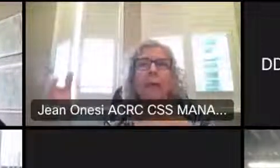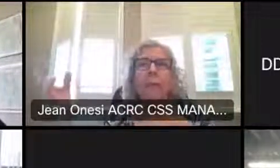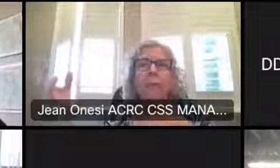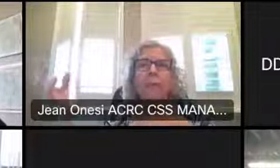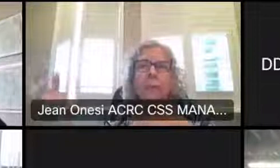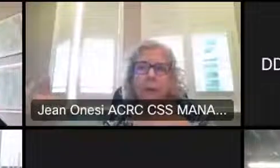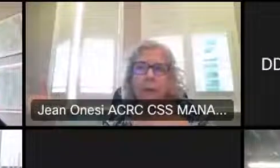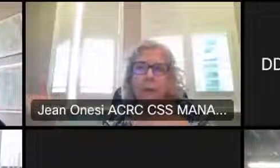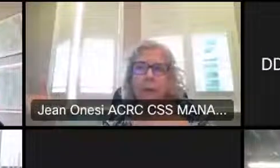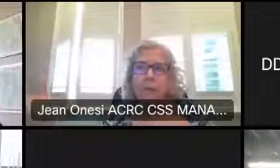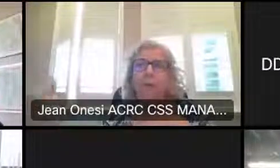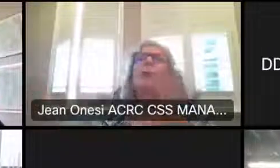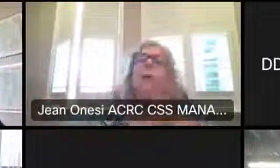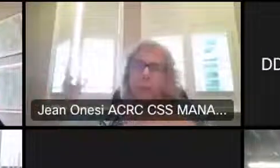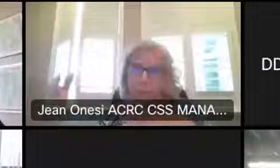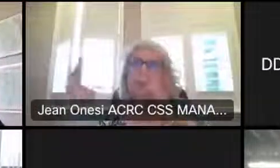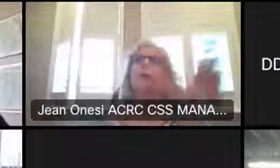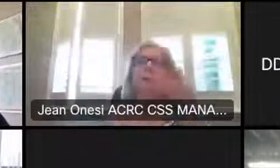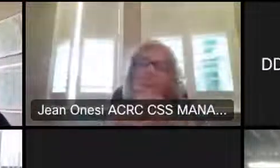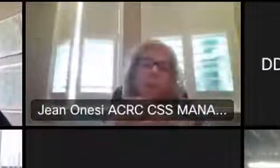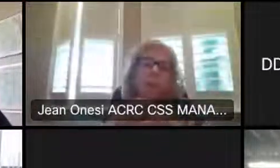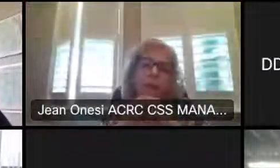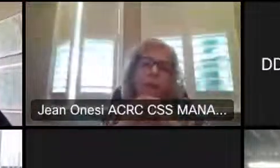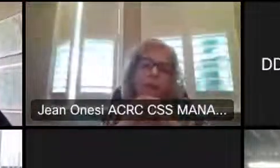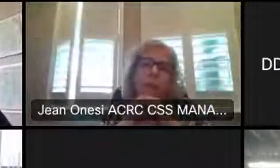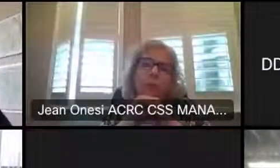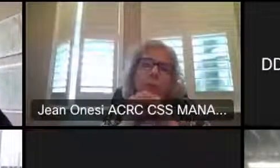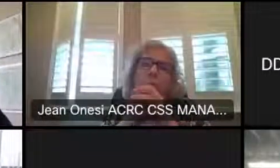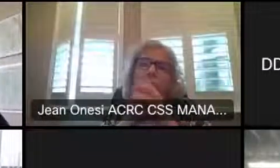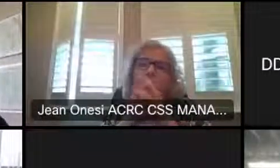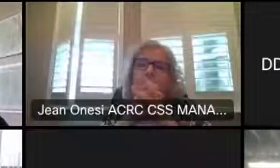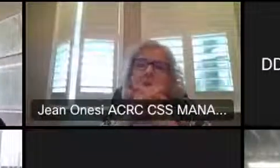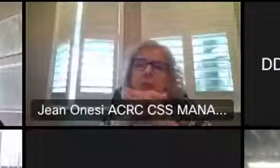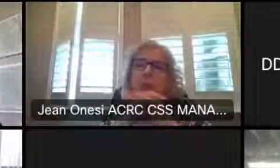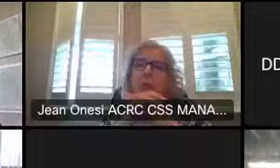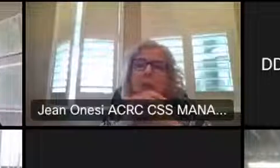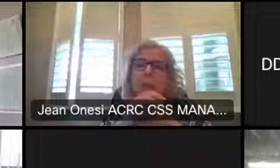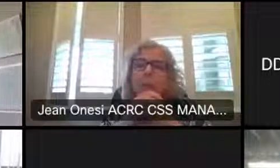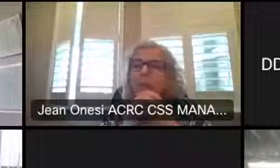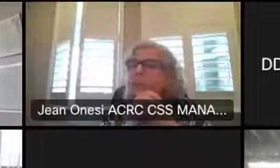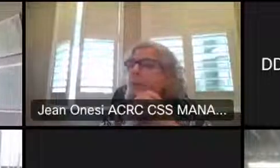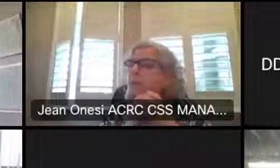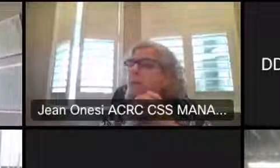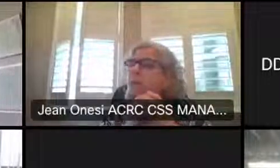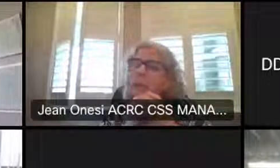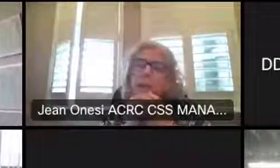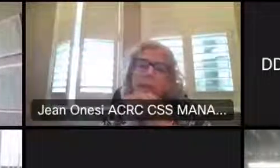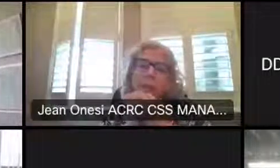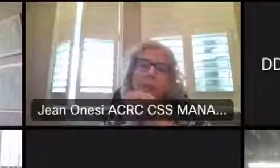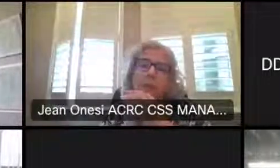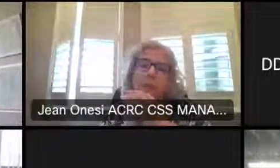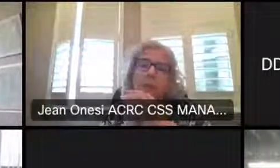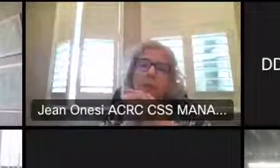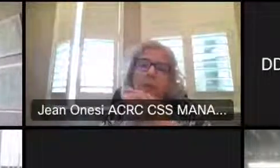more than that, but they're not all active. Well, anyway, we're looking at rides for, and there is the plan